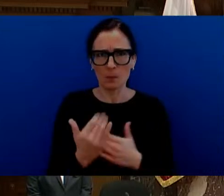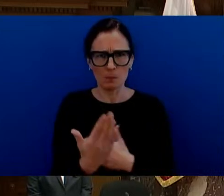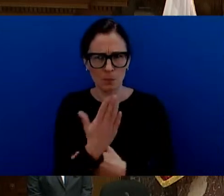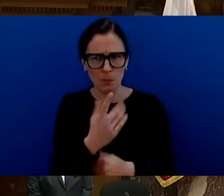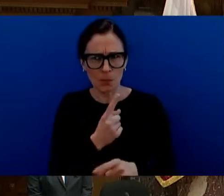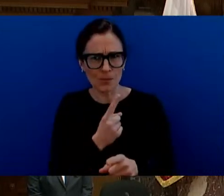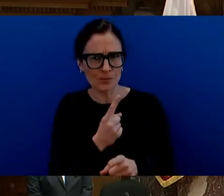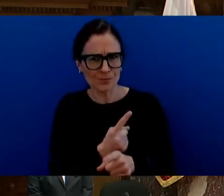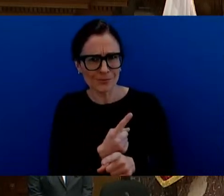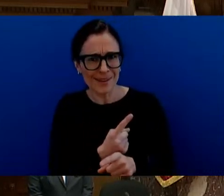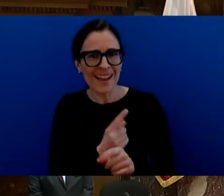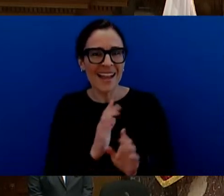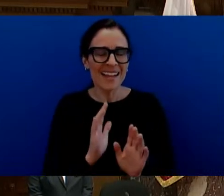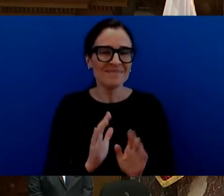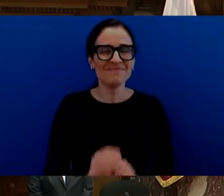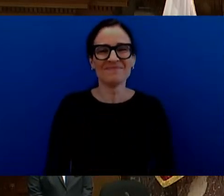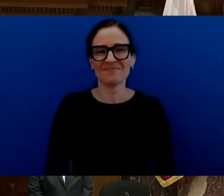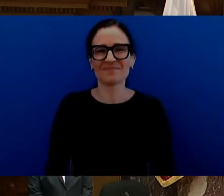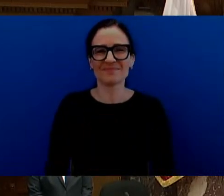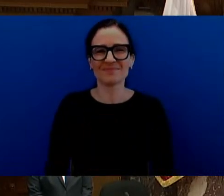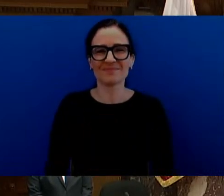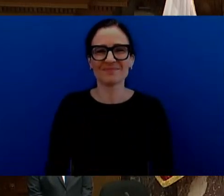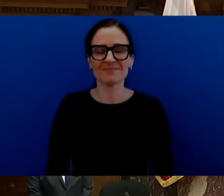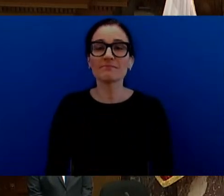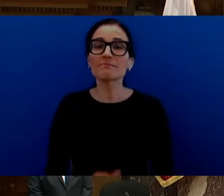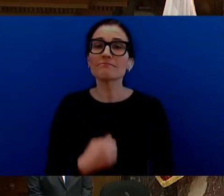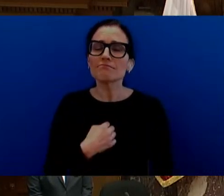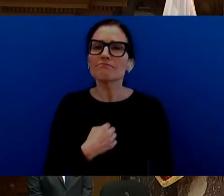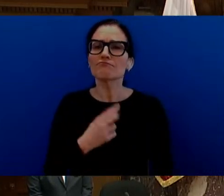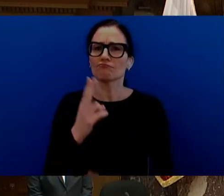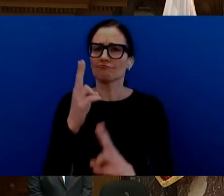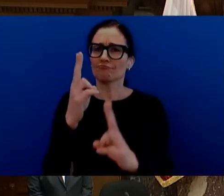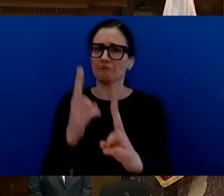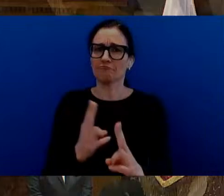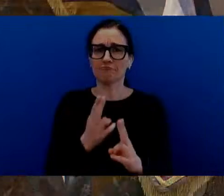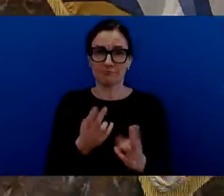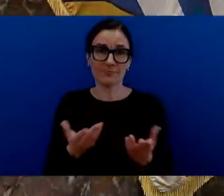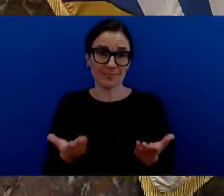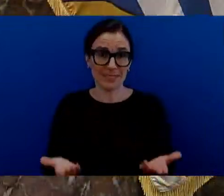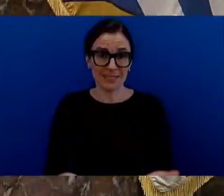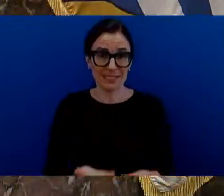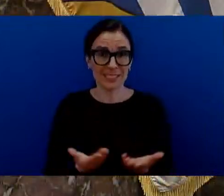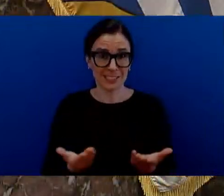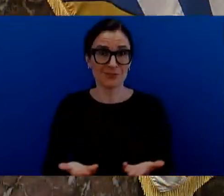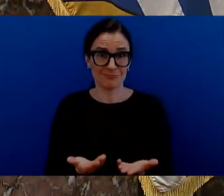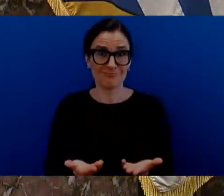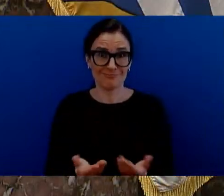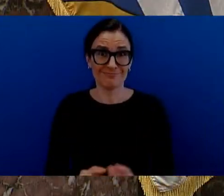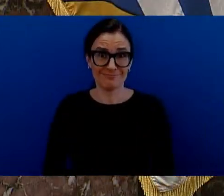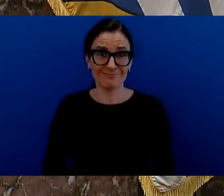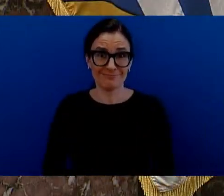I'm so honored here to be with you all